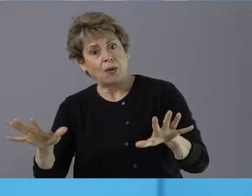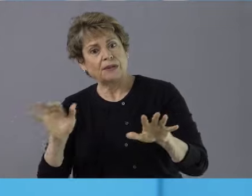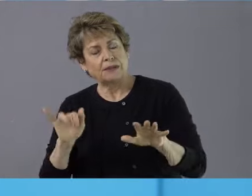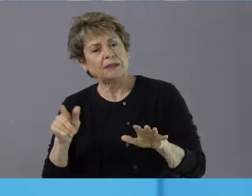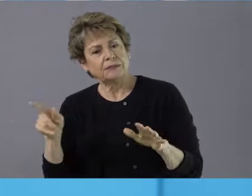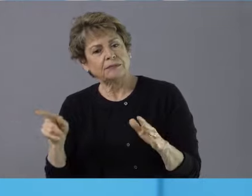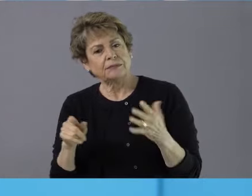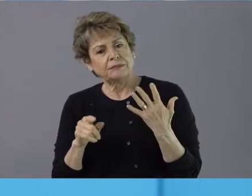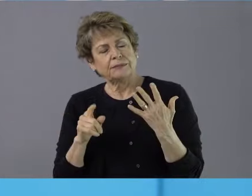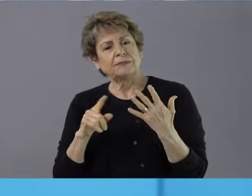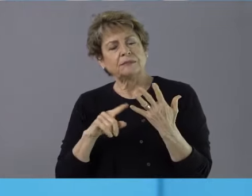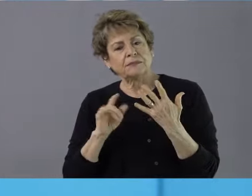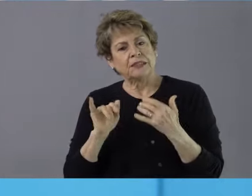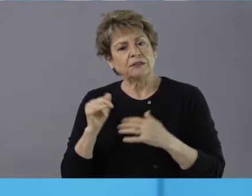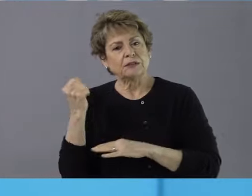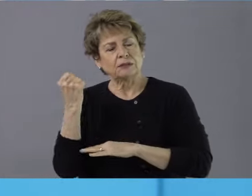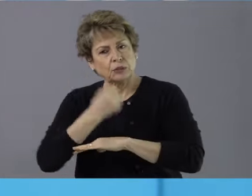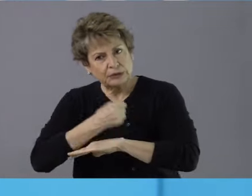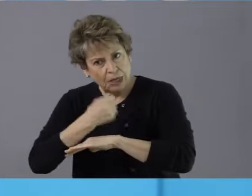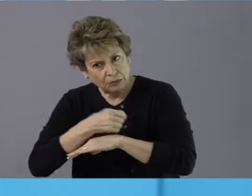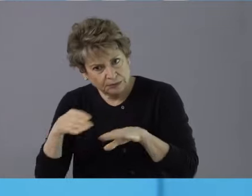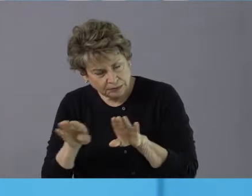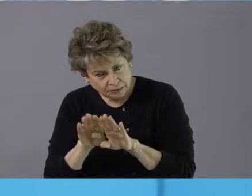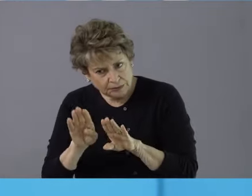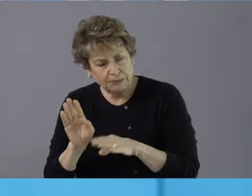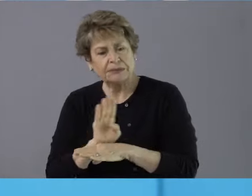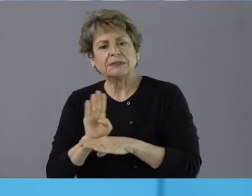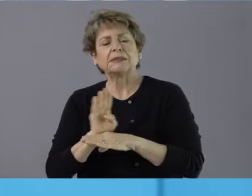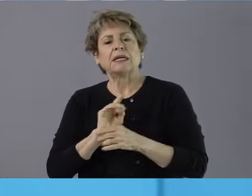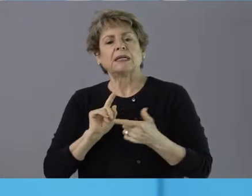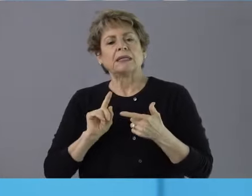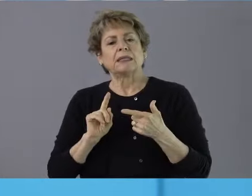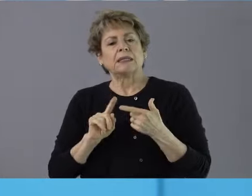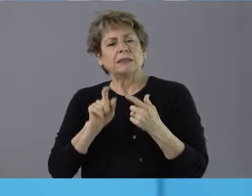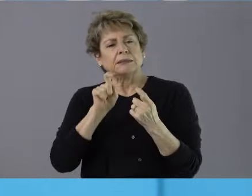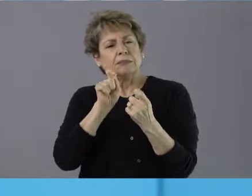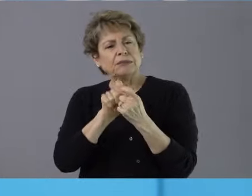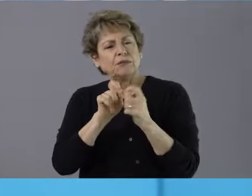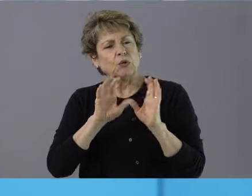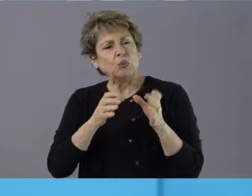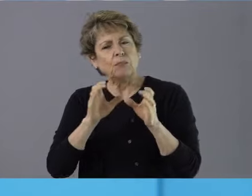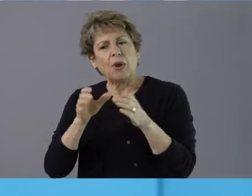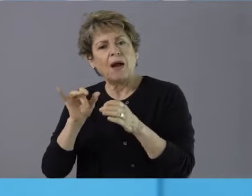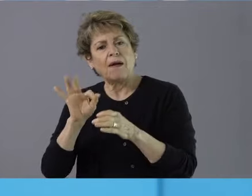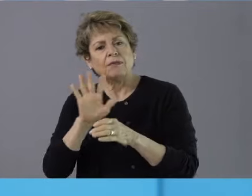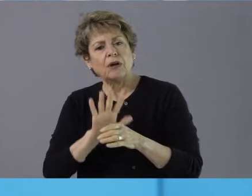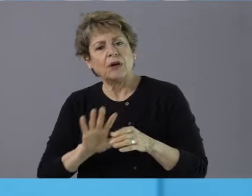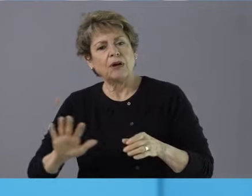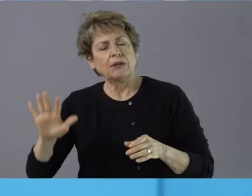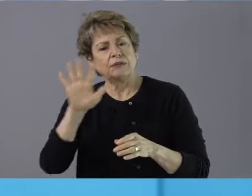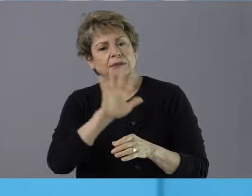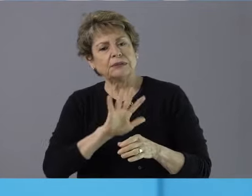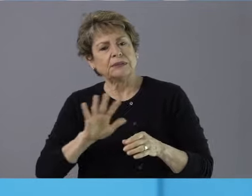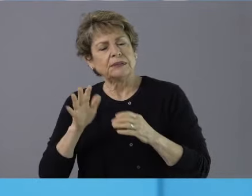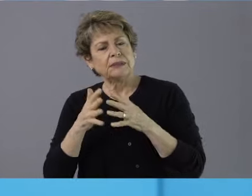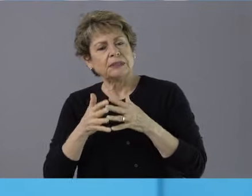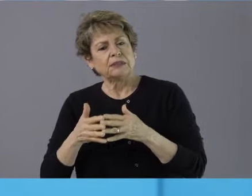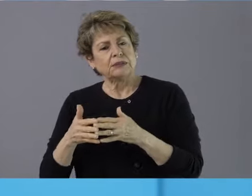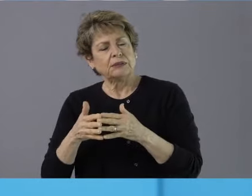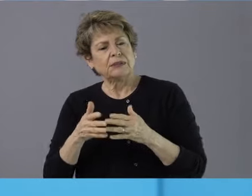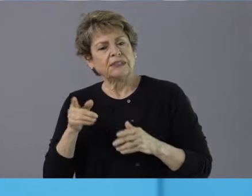I'm wondering what your response is to the citizen groups around the country that are organizing these efforts and saying that the